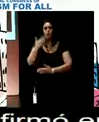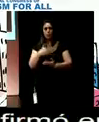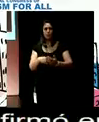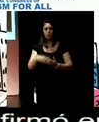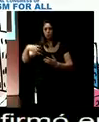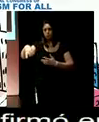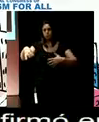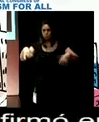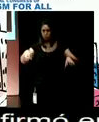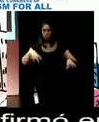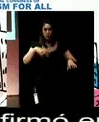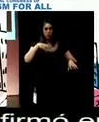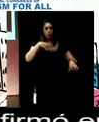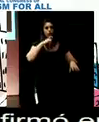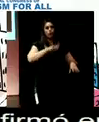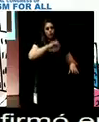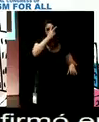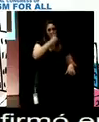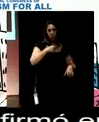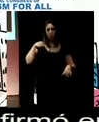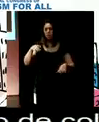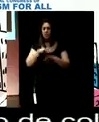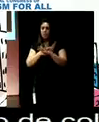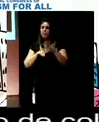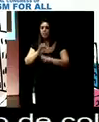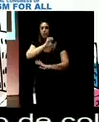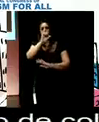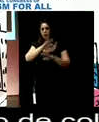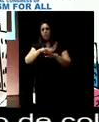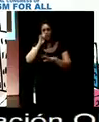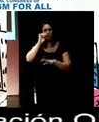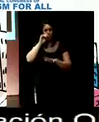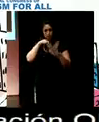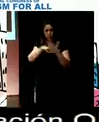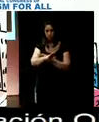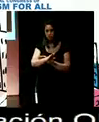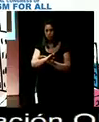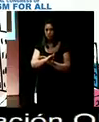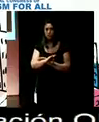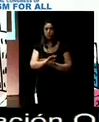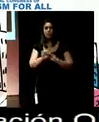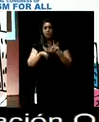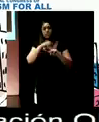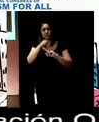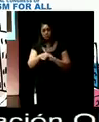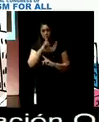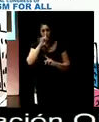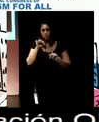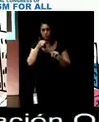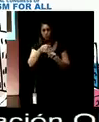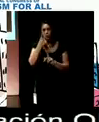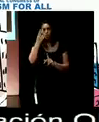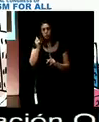of trilateral cooperation with the ONCE Foundation, the European Network for Accessible Tourism, and in